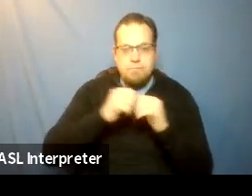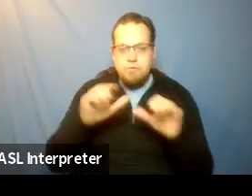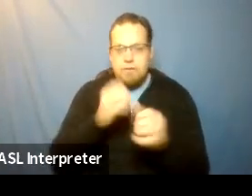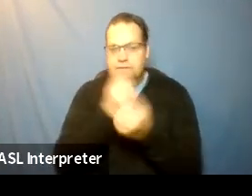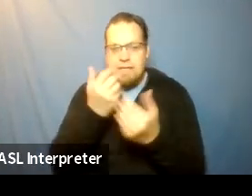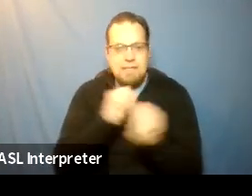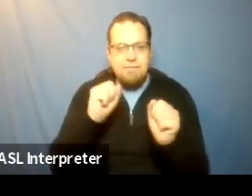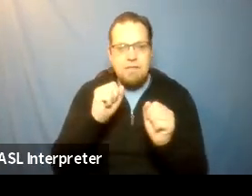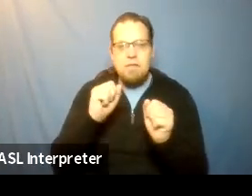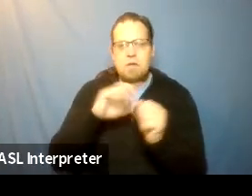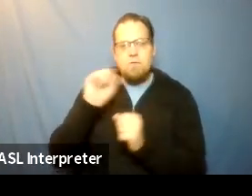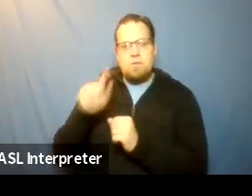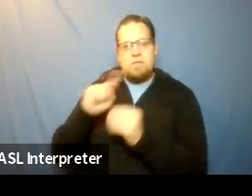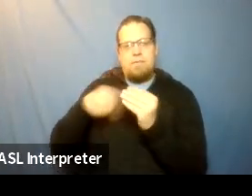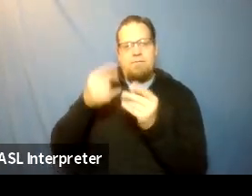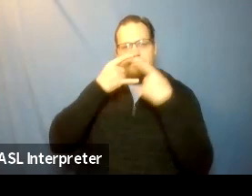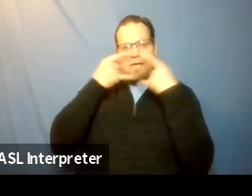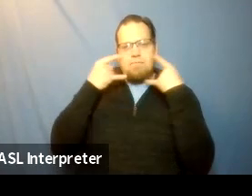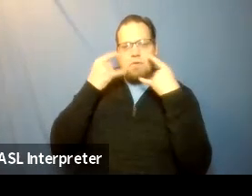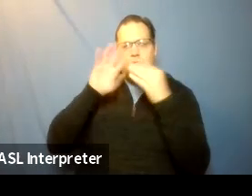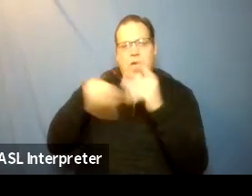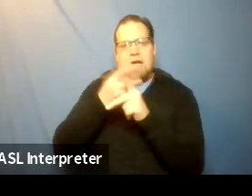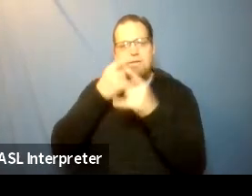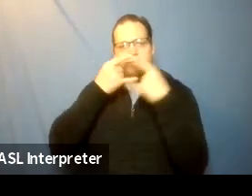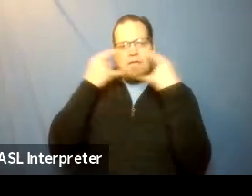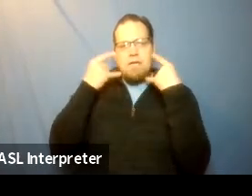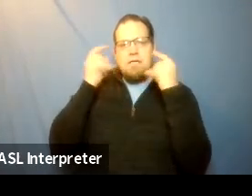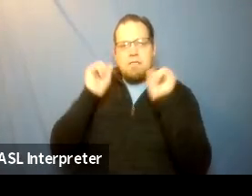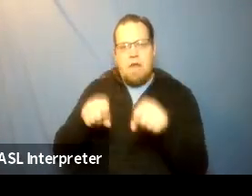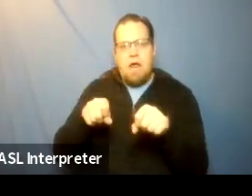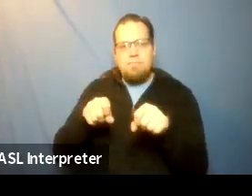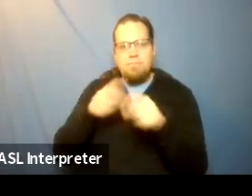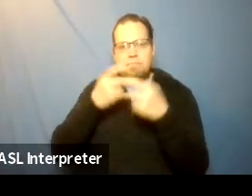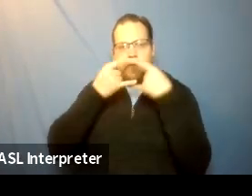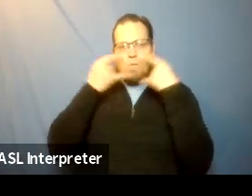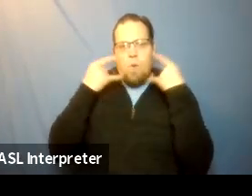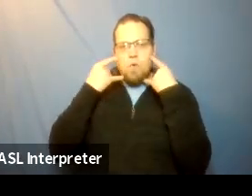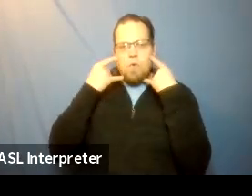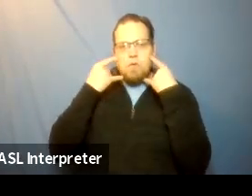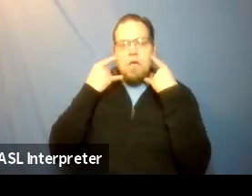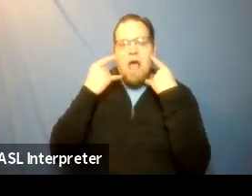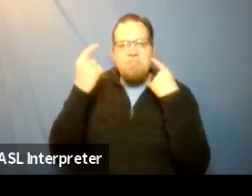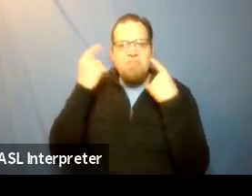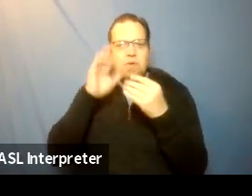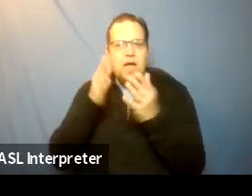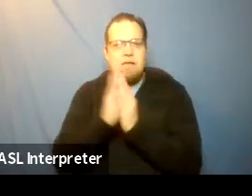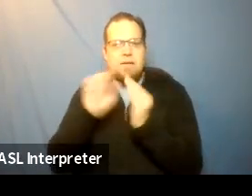In a question about face masks and what type of face mask can be worn, I think they're asking about face masks versus